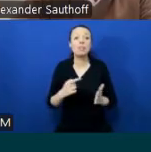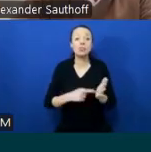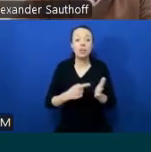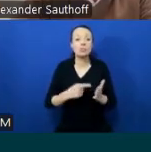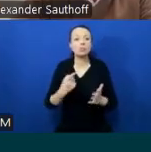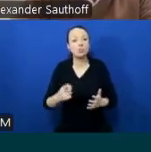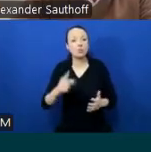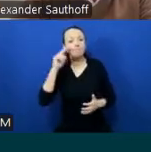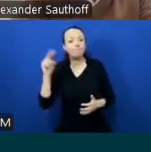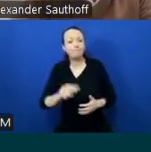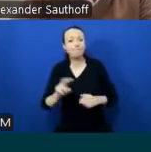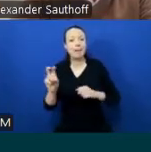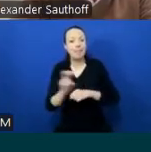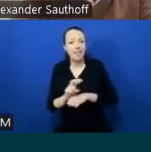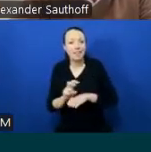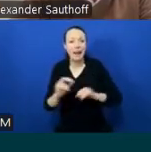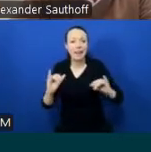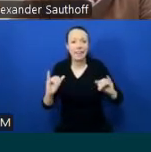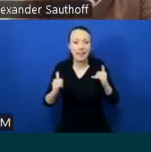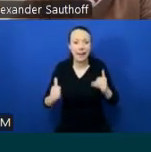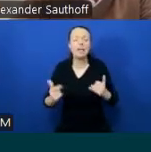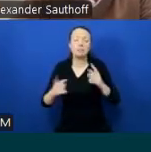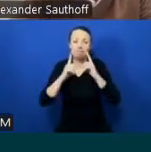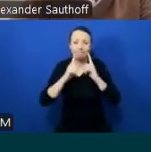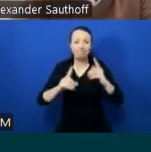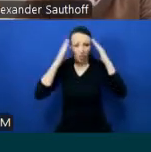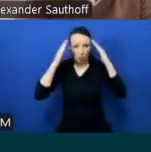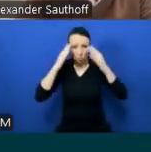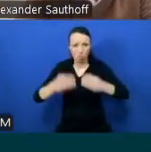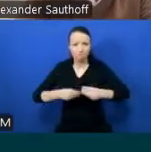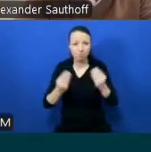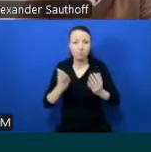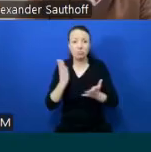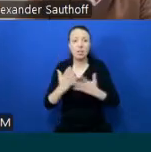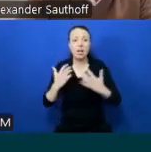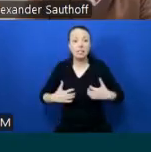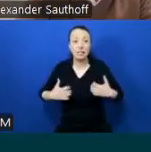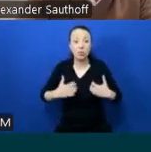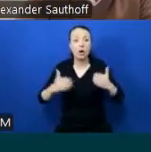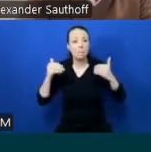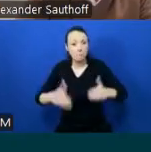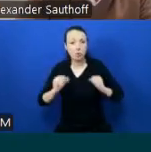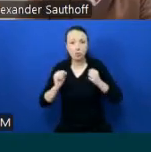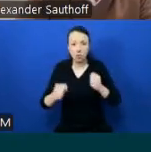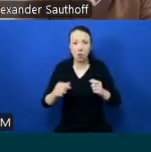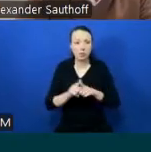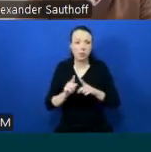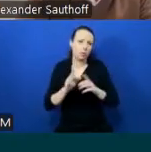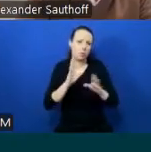nature itself can act as infrastructure. So the concept of the sponge